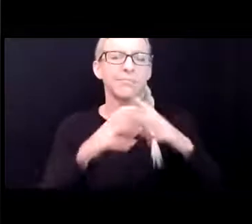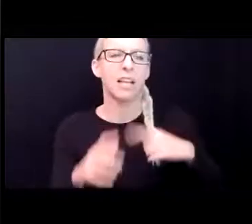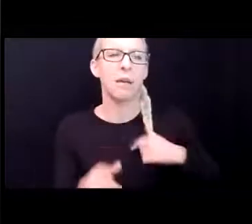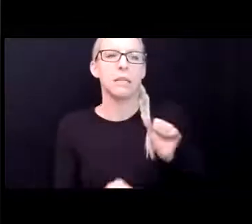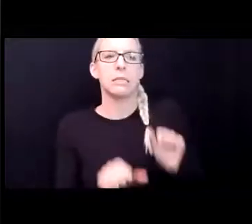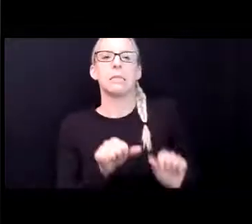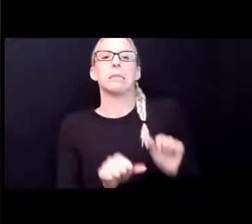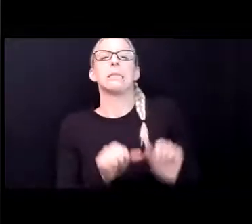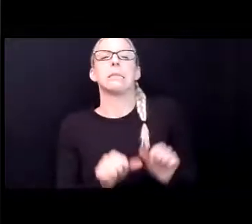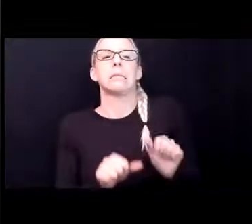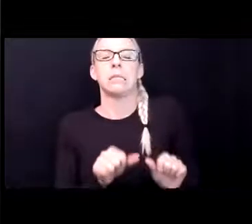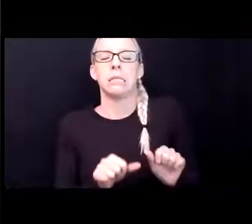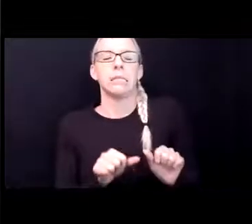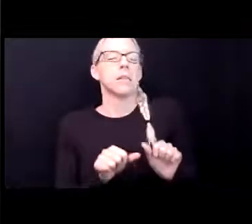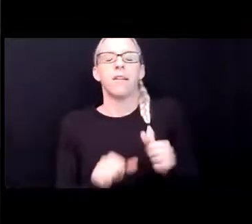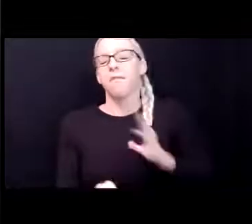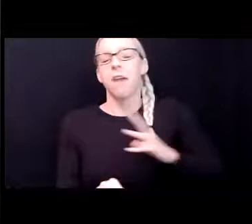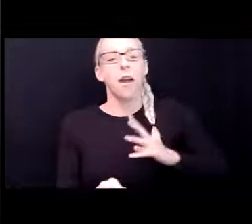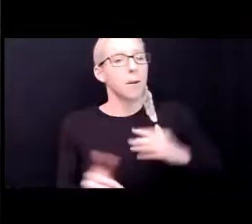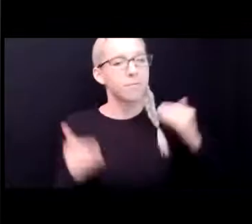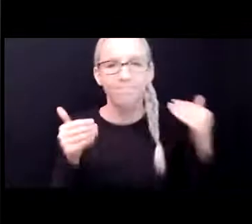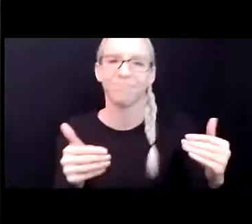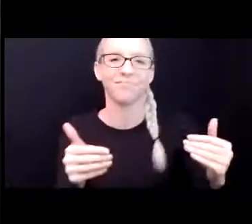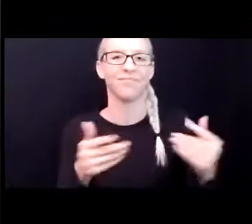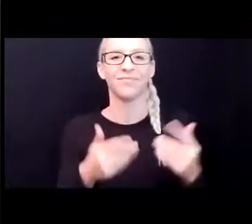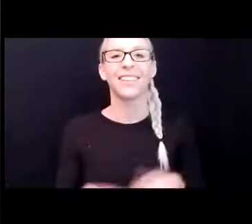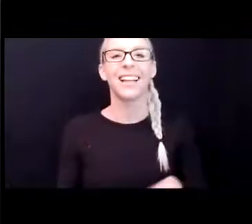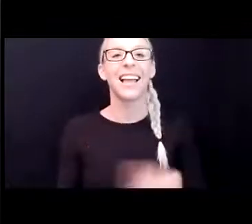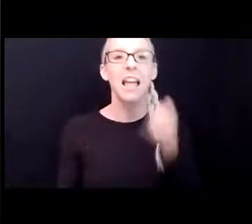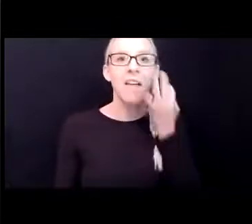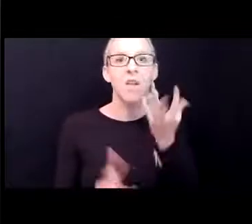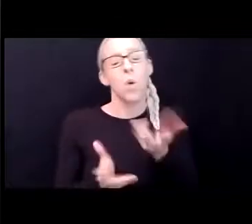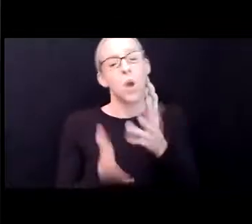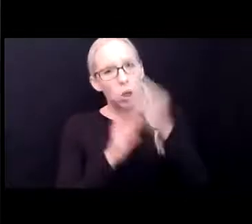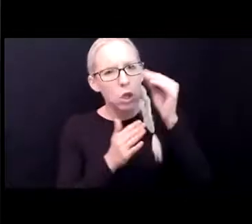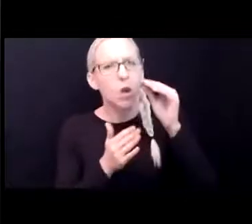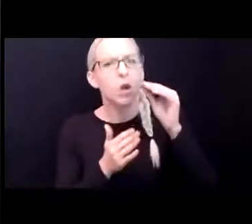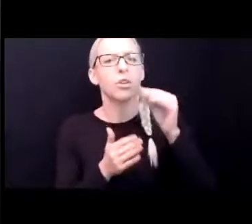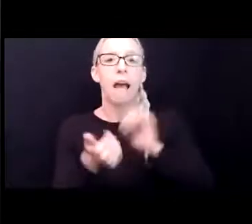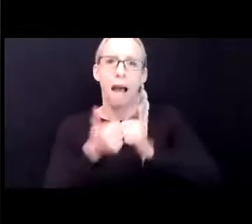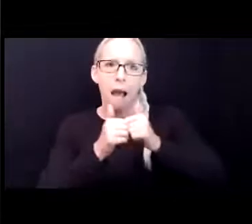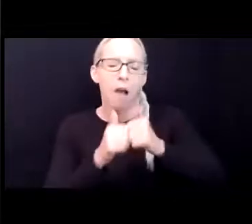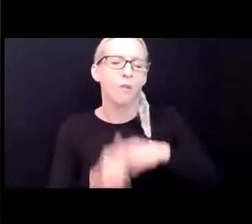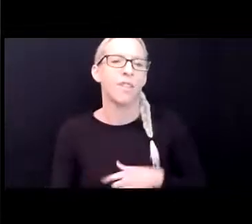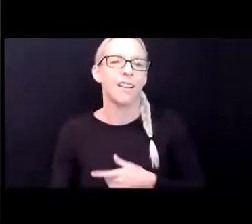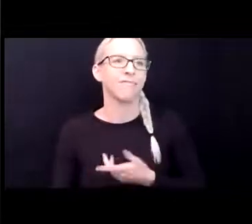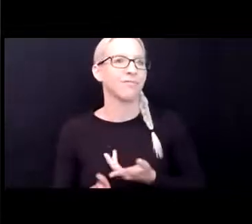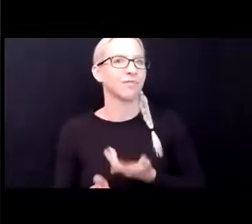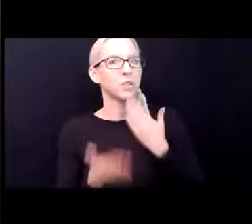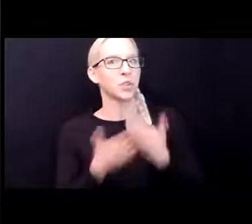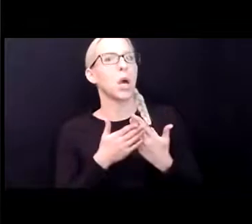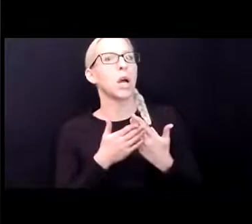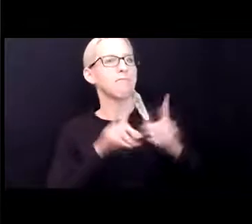jumped in, and I figured if I wanted to learn how to do this, who better to test it out on than my daughter? So